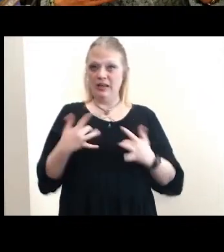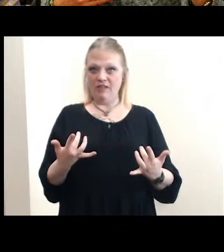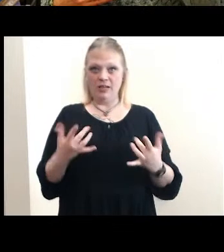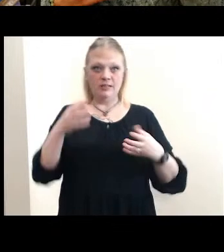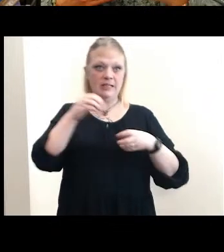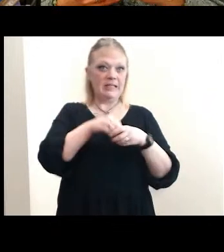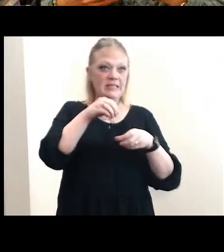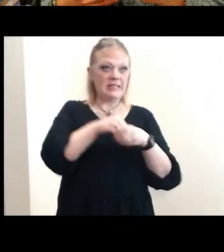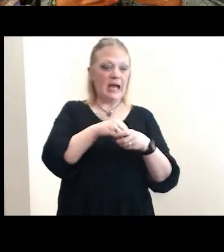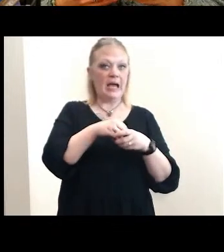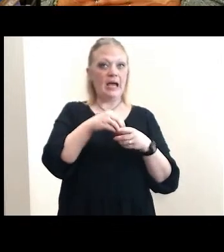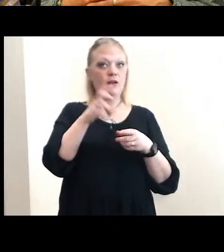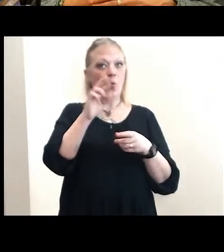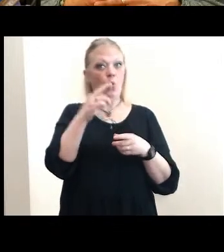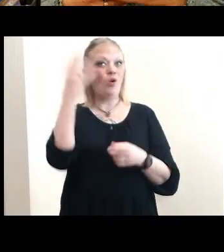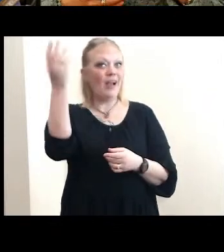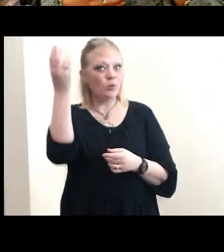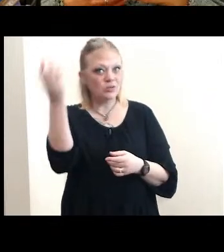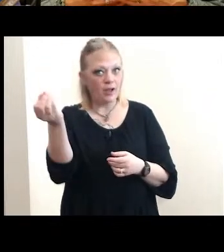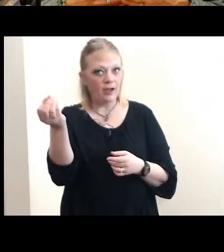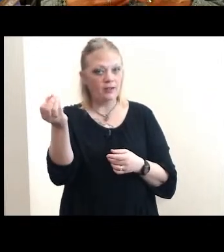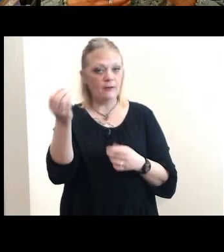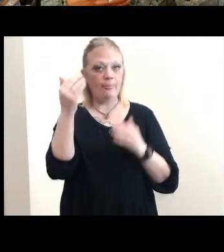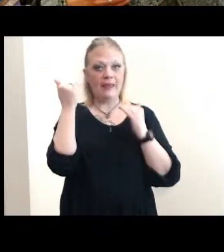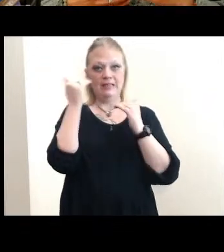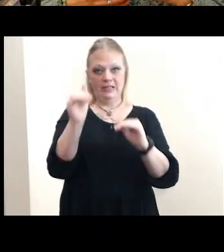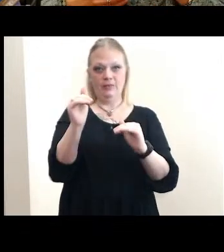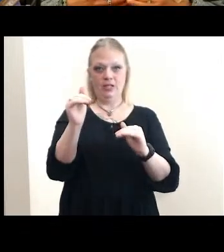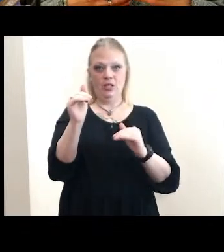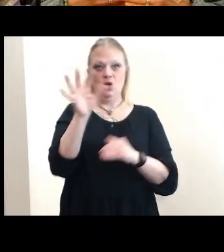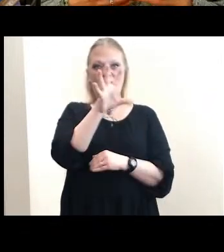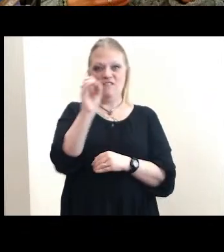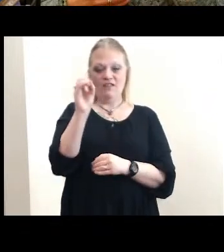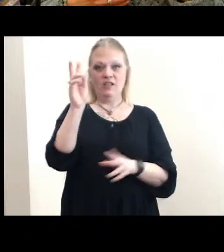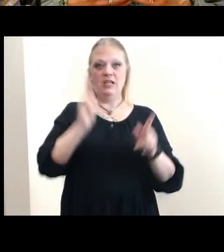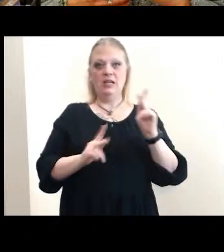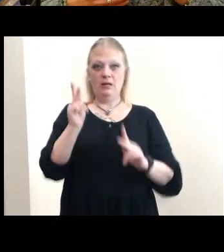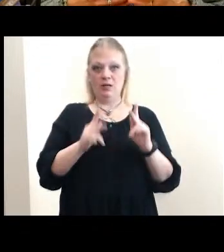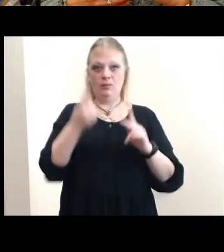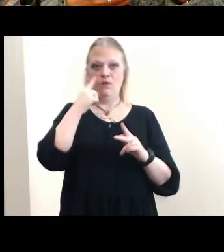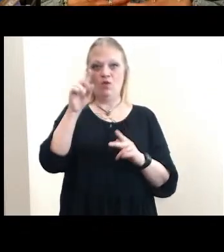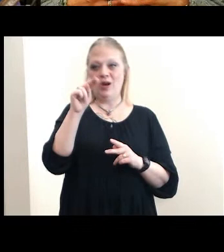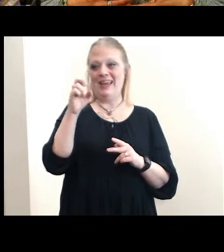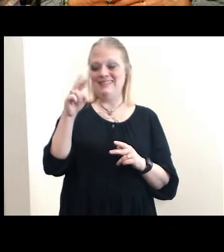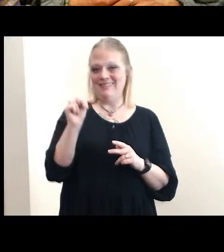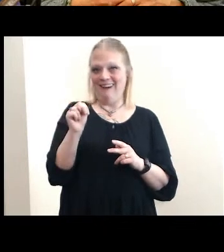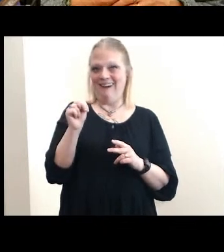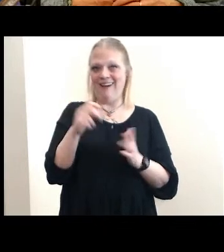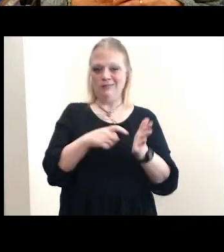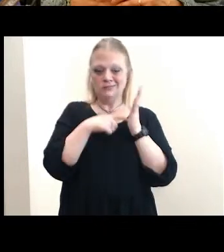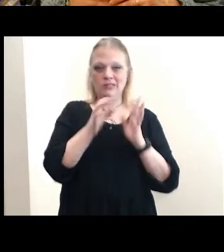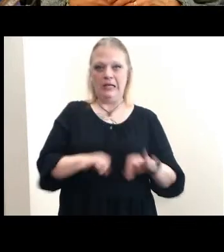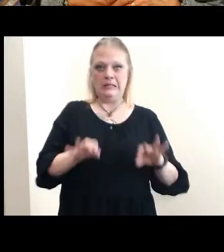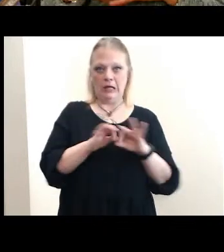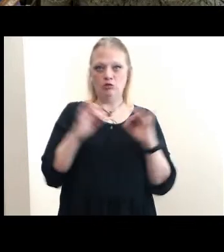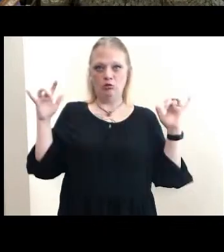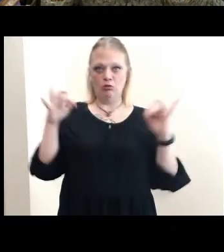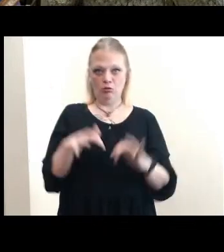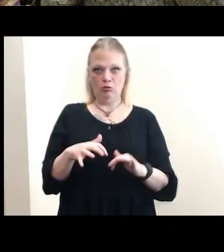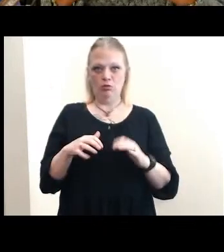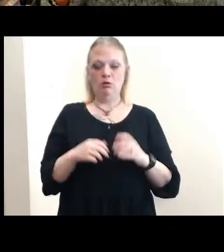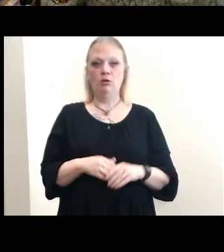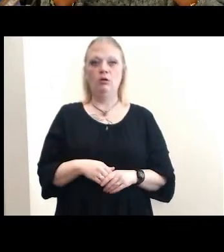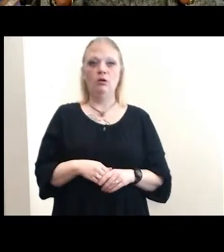be indoors or outdoors, are limited to 50 people for a non-essential gathering. And